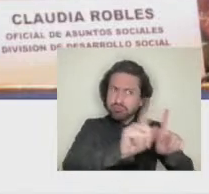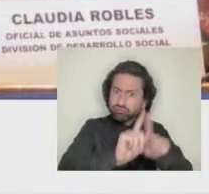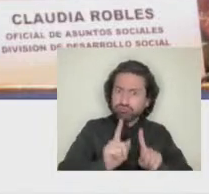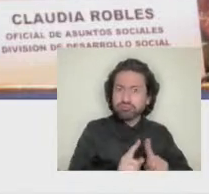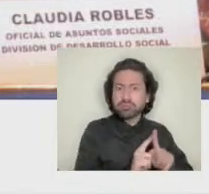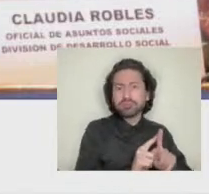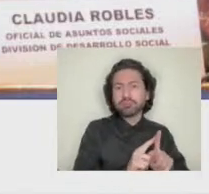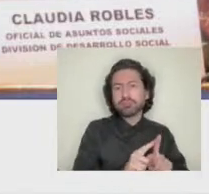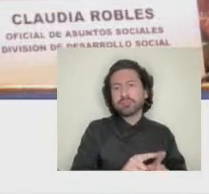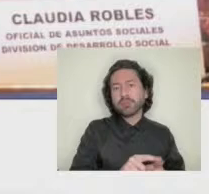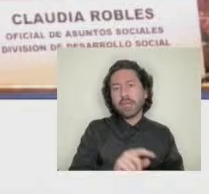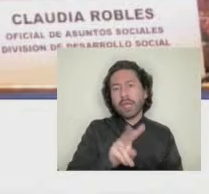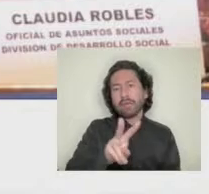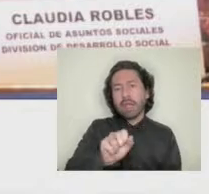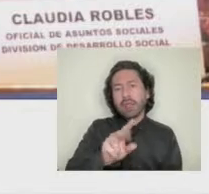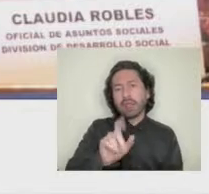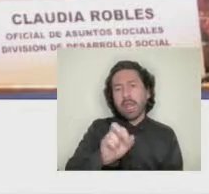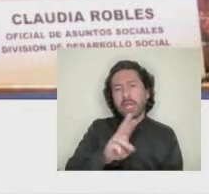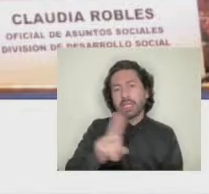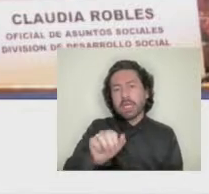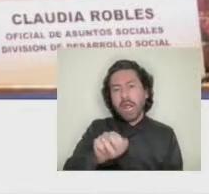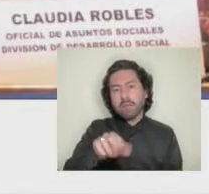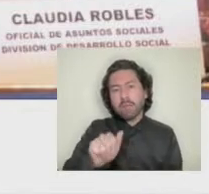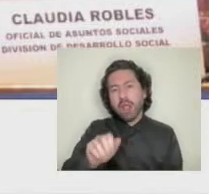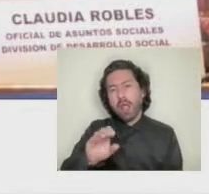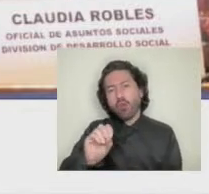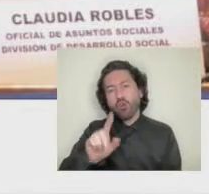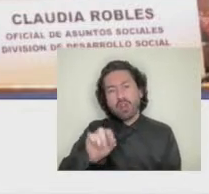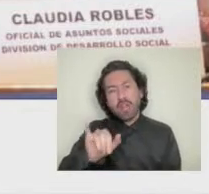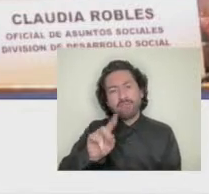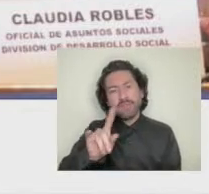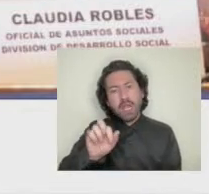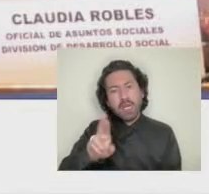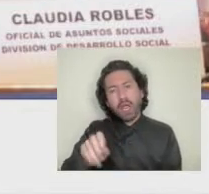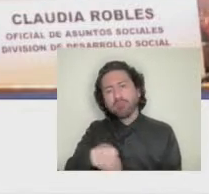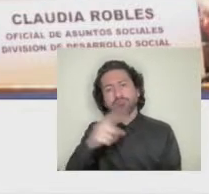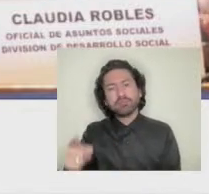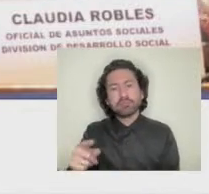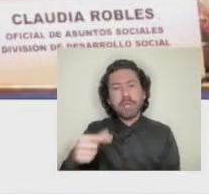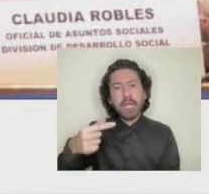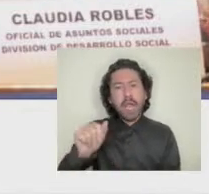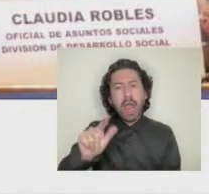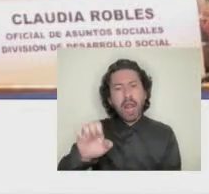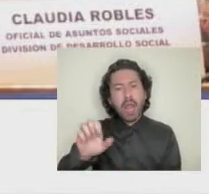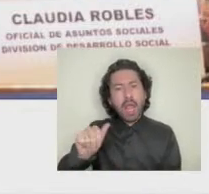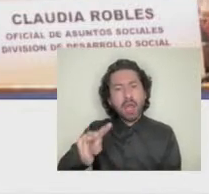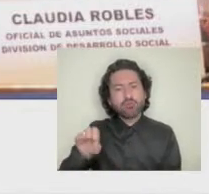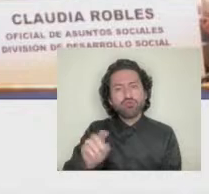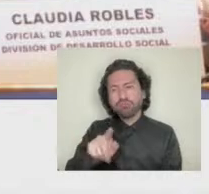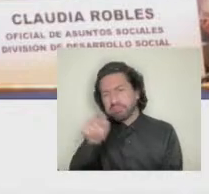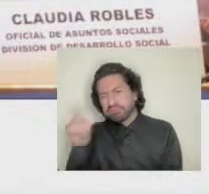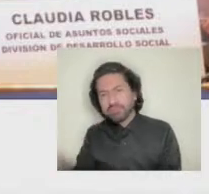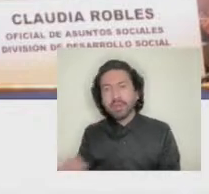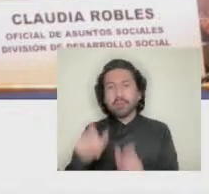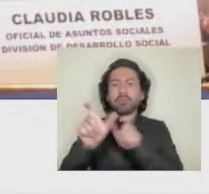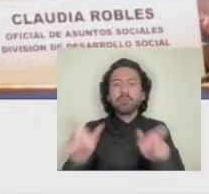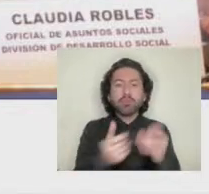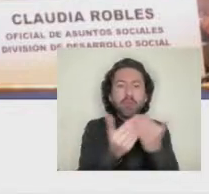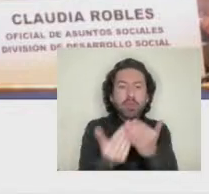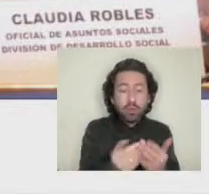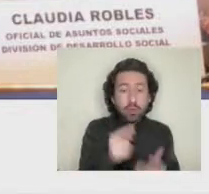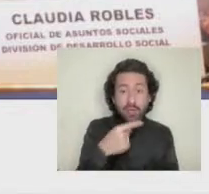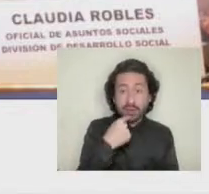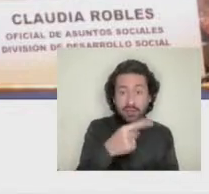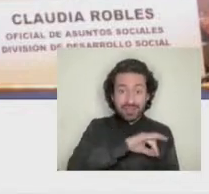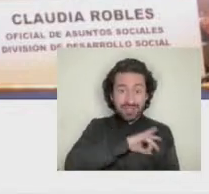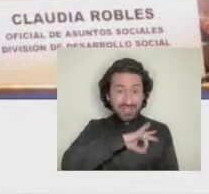Valderrama, Oliveira, and also Bando, Galliani, and Gerler, these are very interesting studies showing